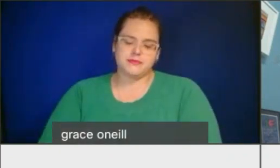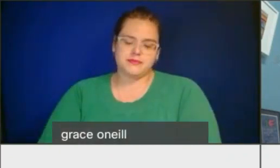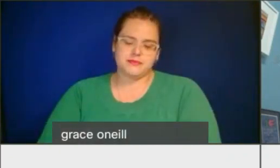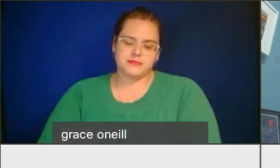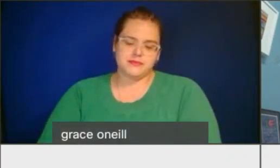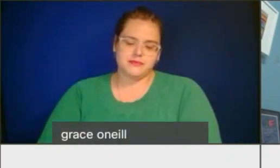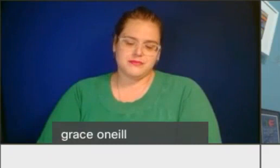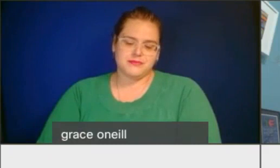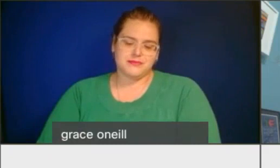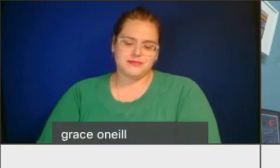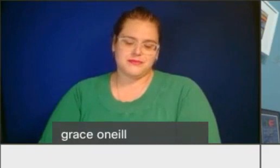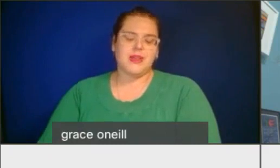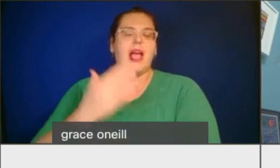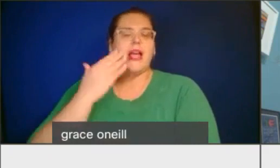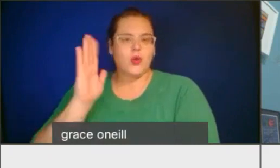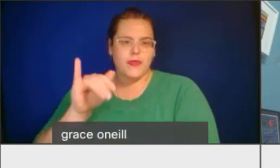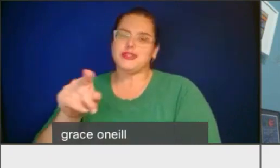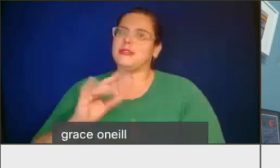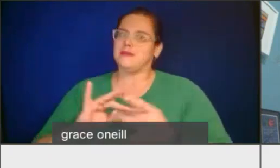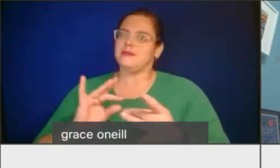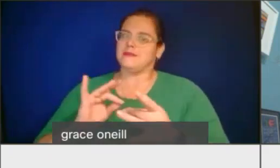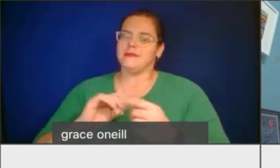of some people who have anxiety about